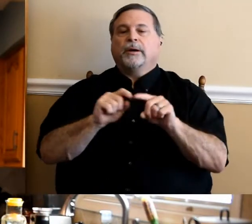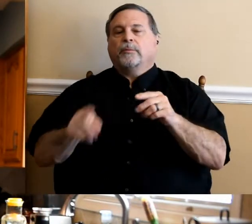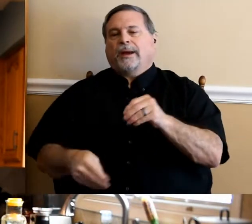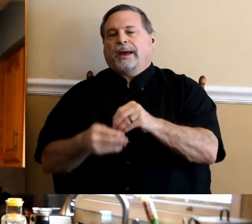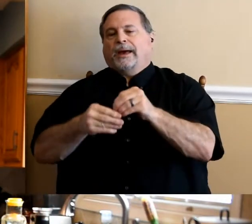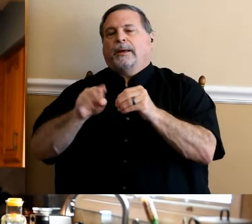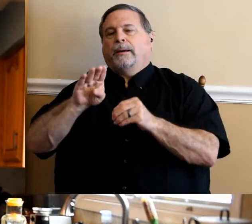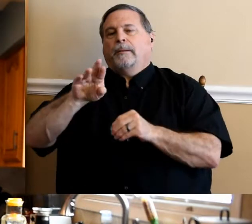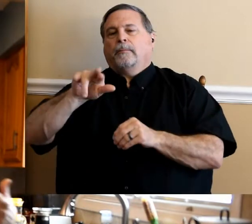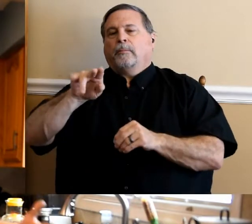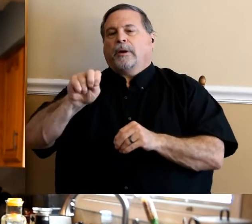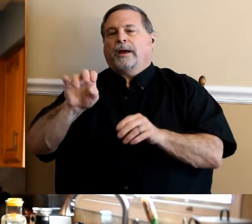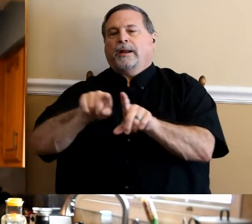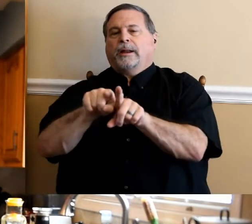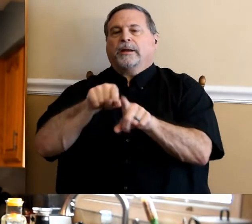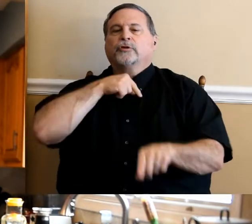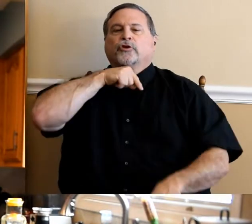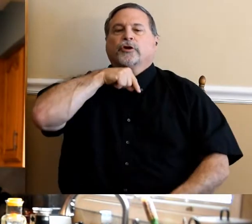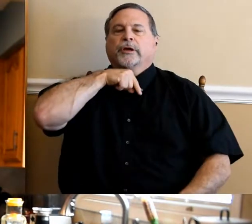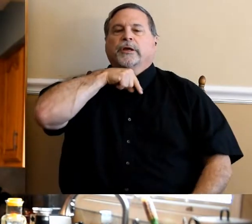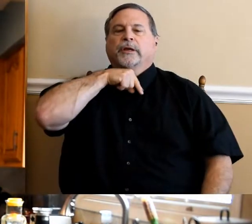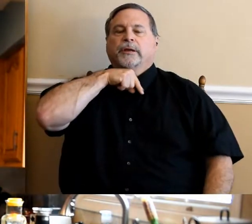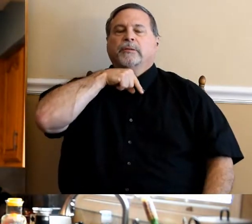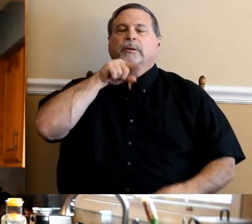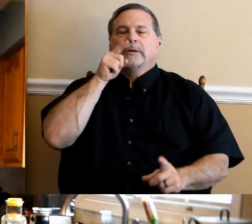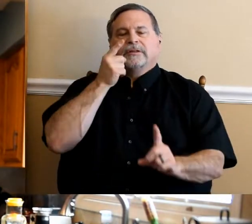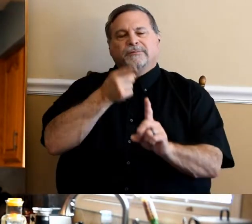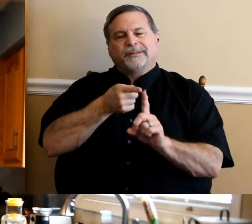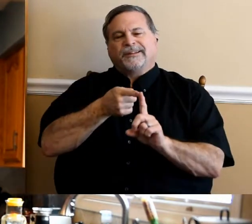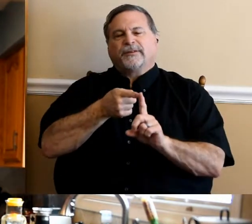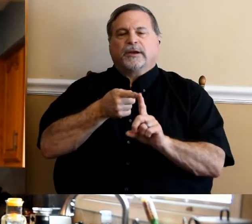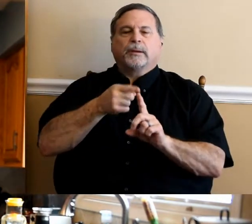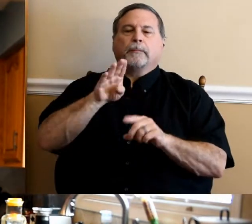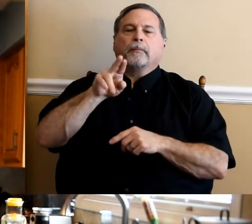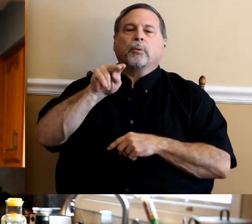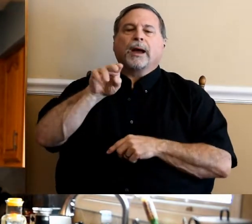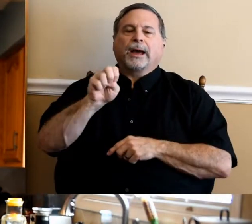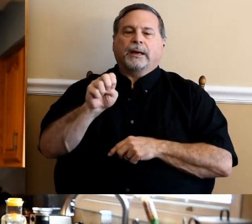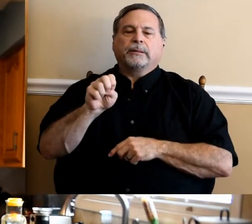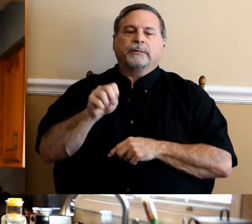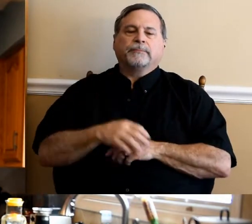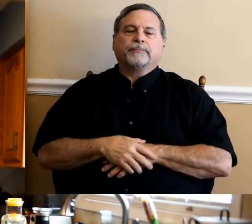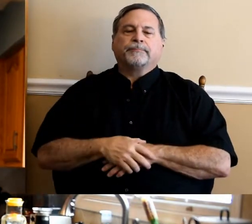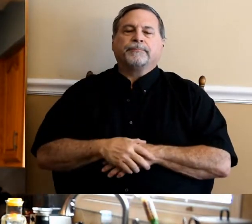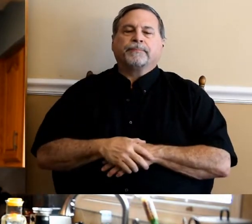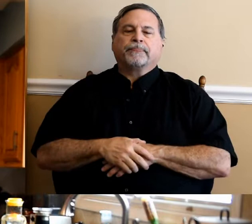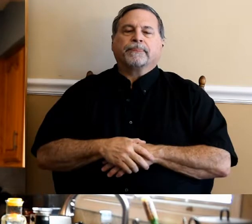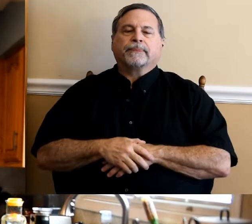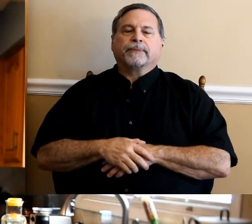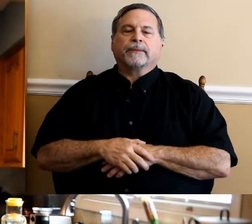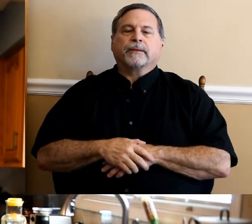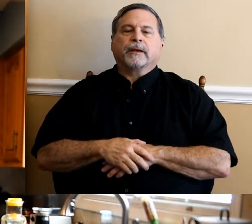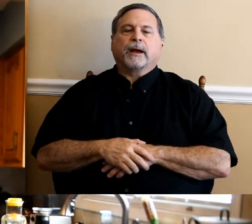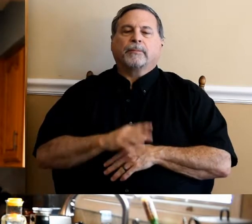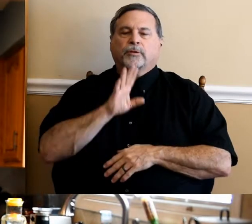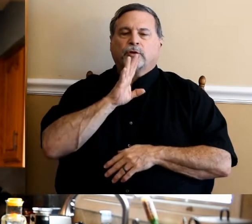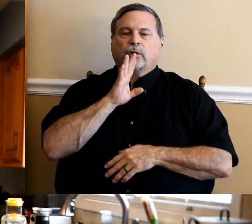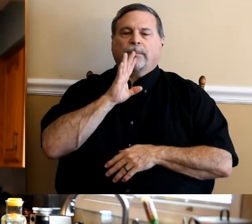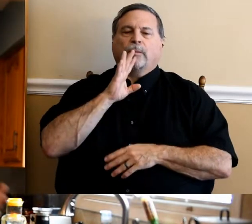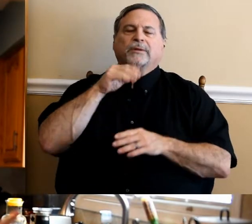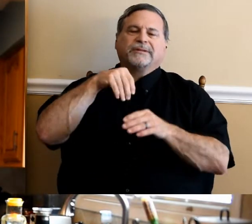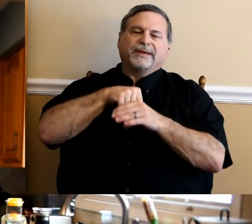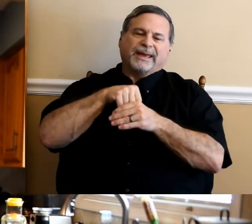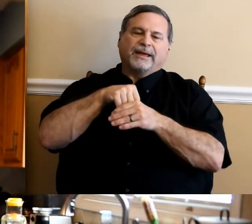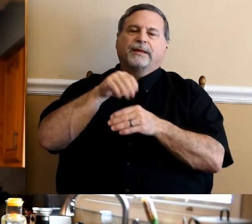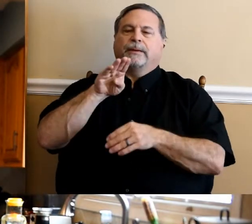actually brining this like we would do a turkey with a specific brine. Now, what I'm going to do is I'm going to very quickly go through what